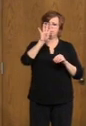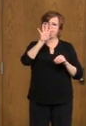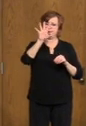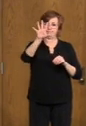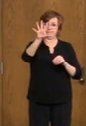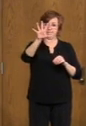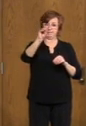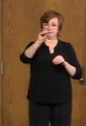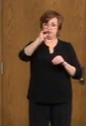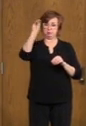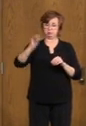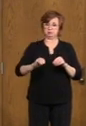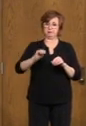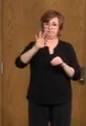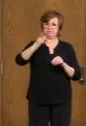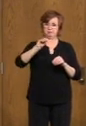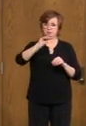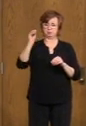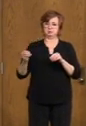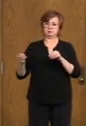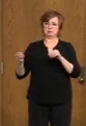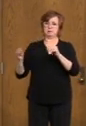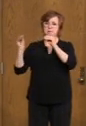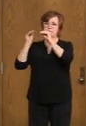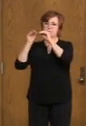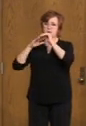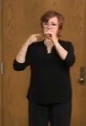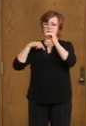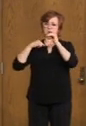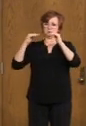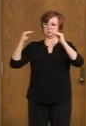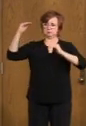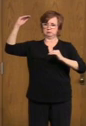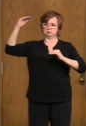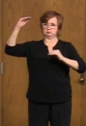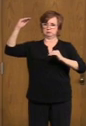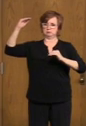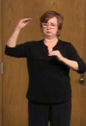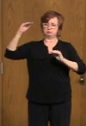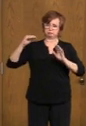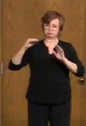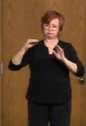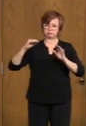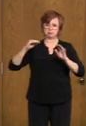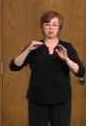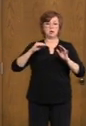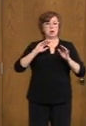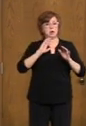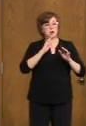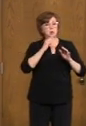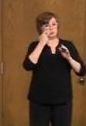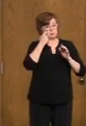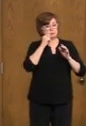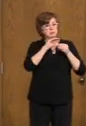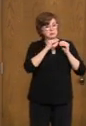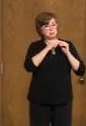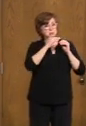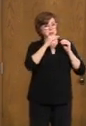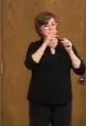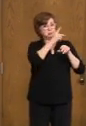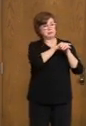here in Saskatchewan. In saying that, our hospitalizations in this province have been creeping up, and they're heading in the wrong direction, however,